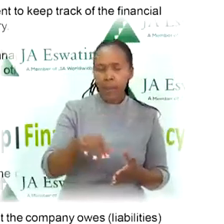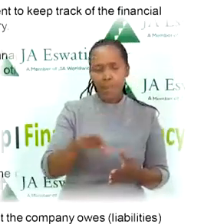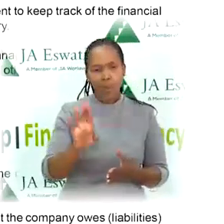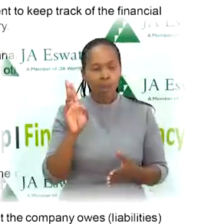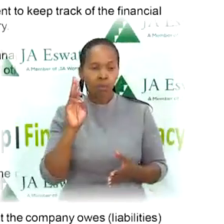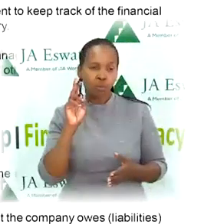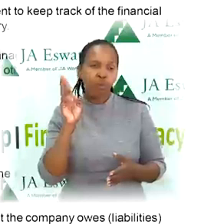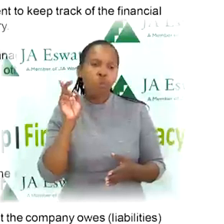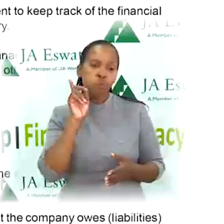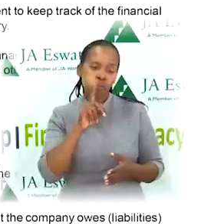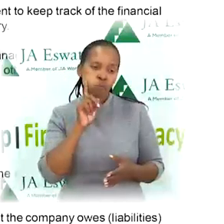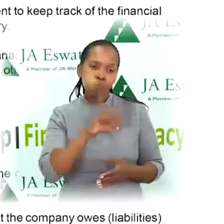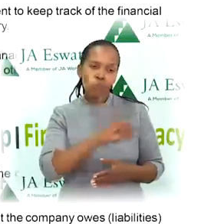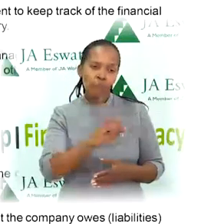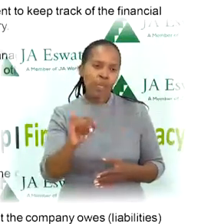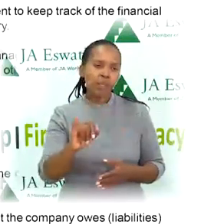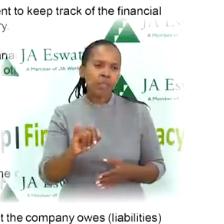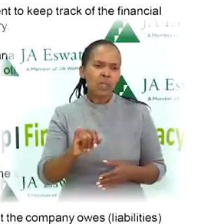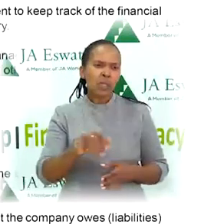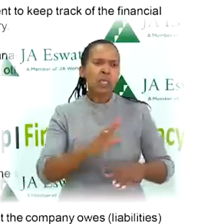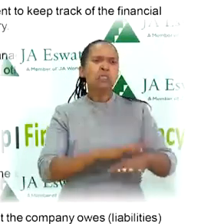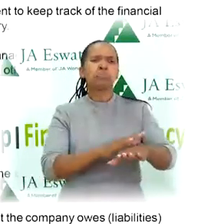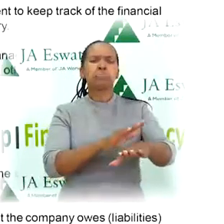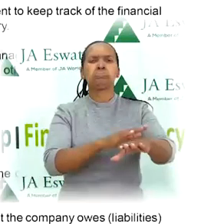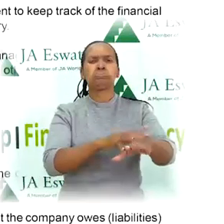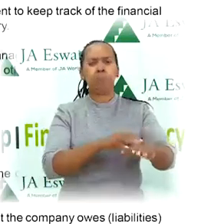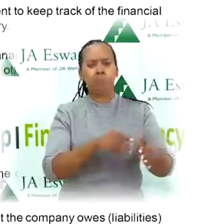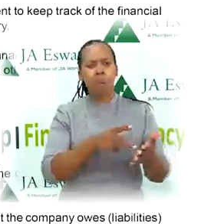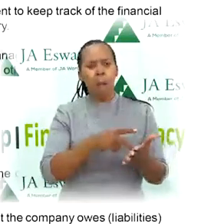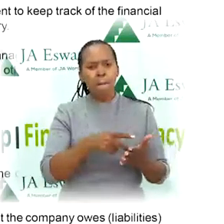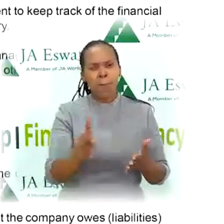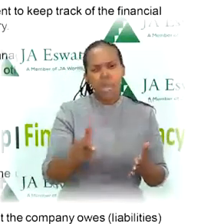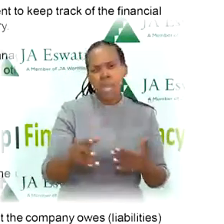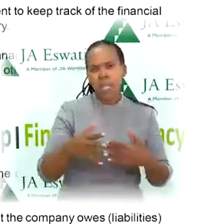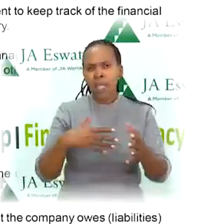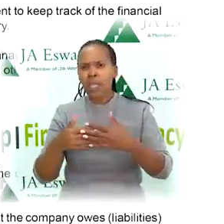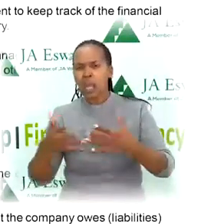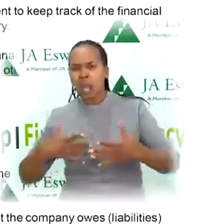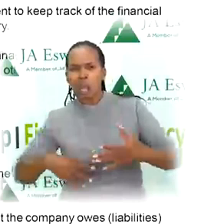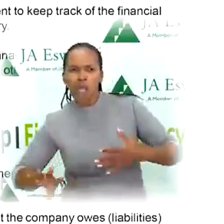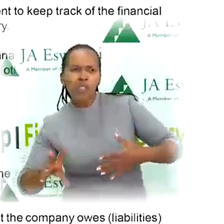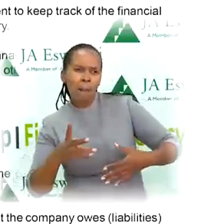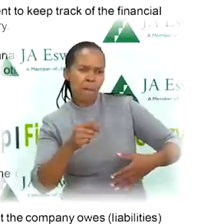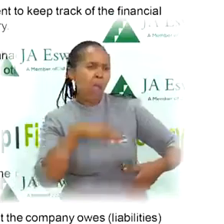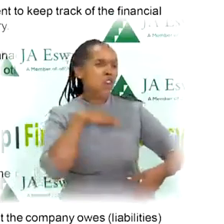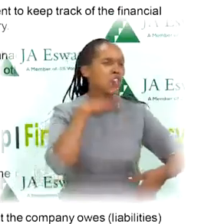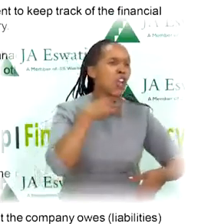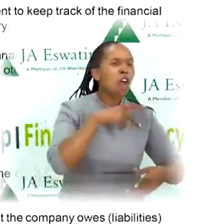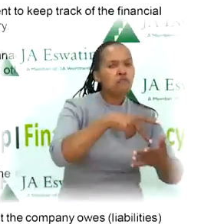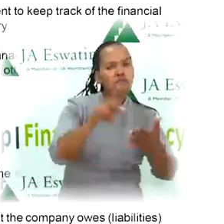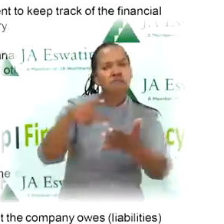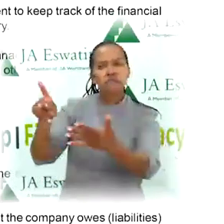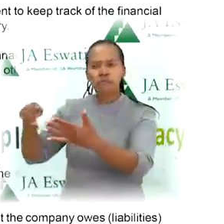paid us, people have bought our products, or people have been using our service and we've got the money. You need